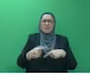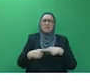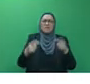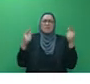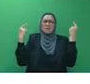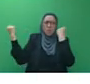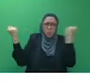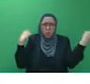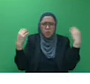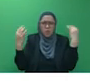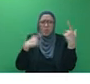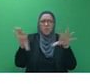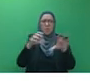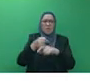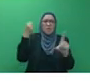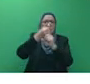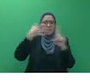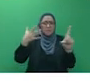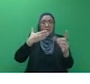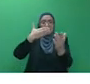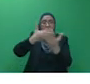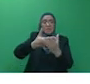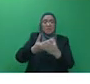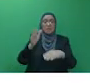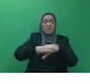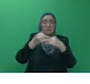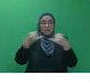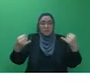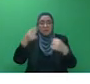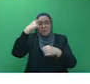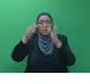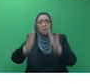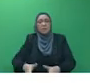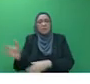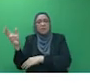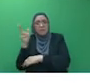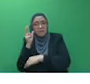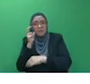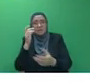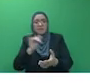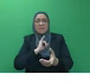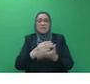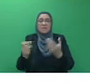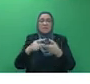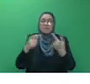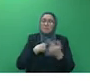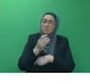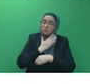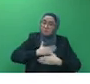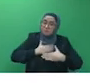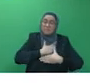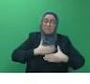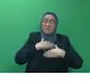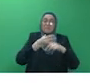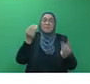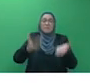for people to want to want listen to me to engage with my content and i guess fly fm saw that and said like hey let's put this guy in